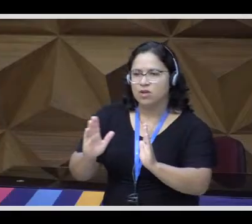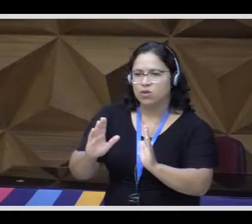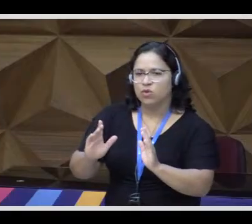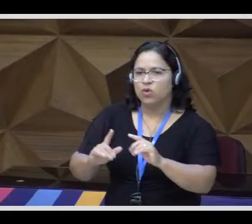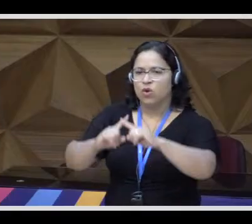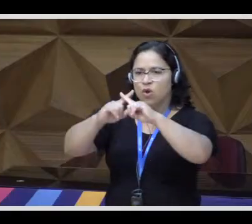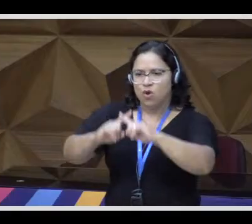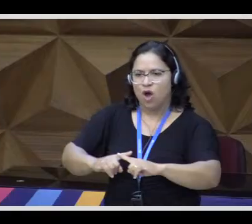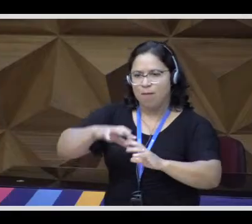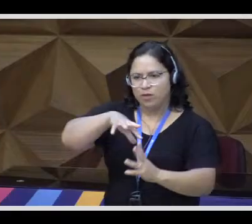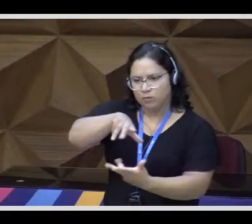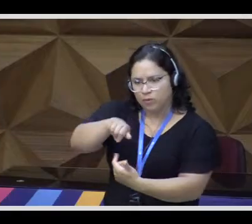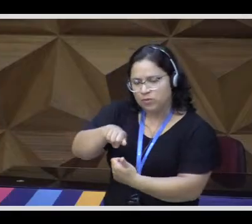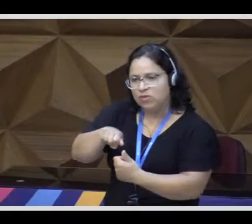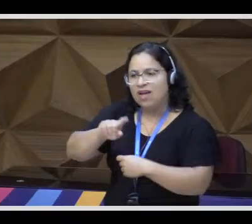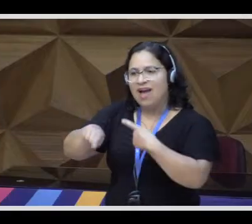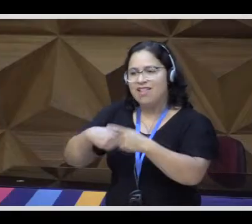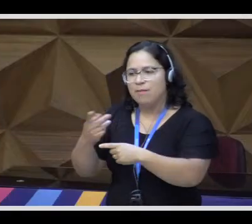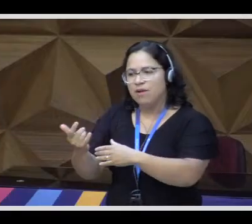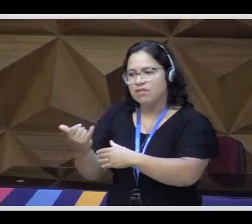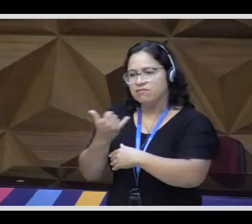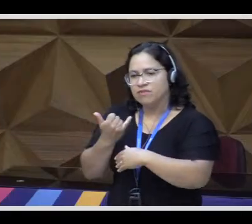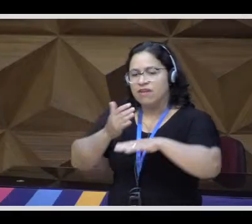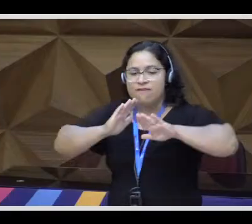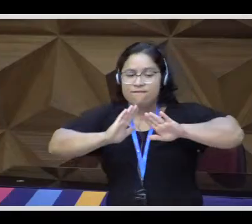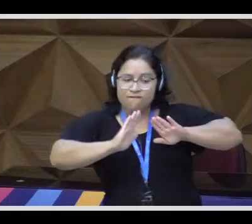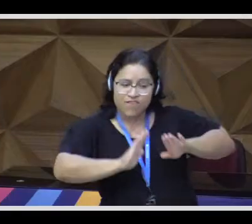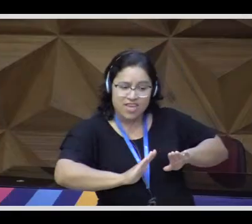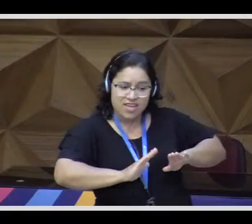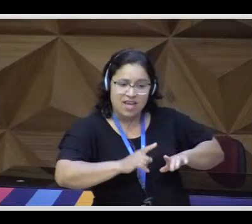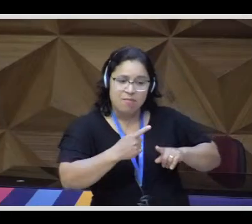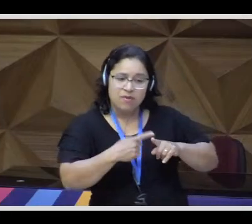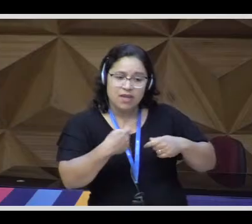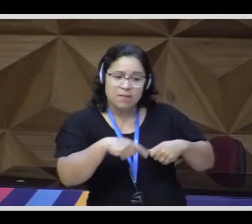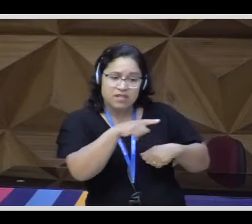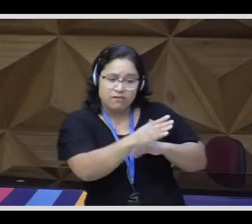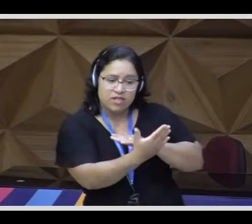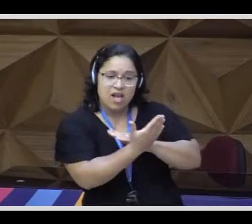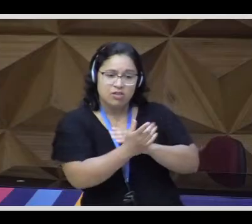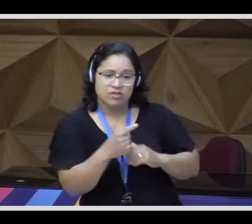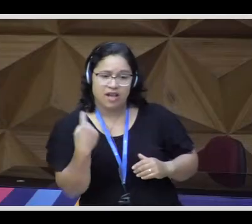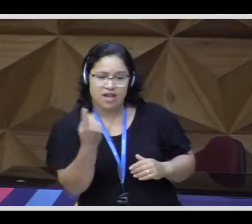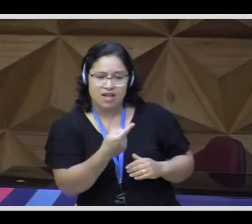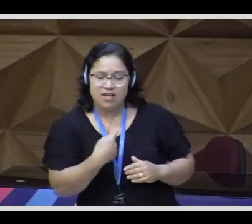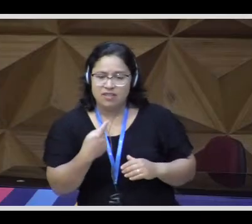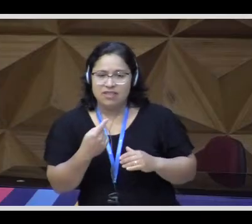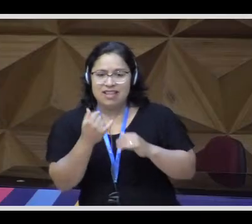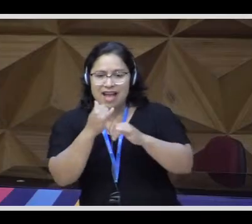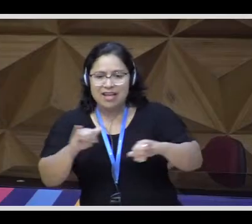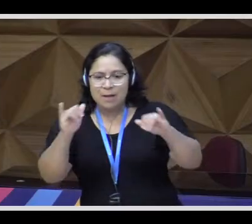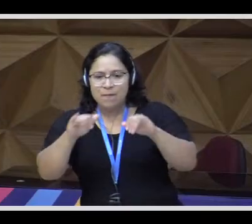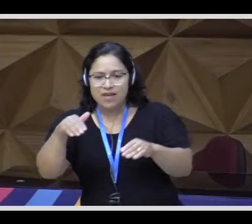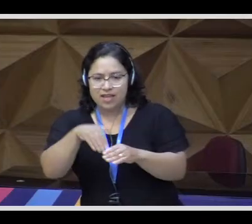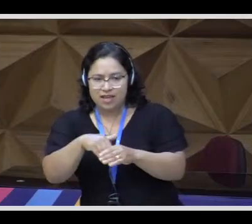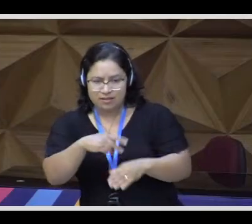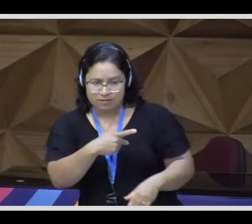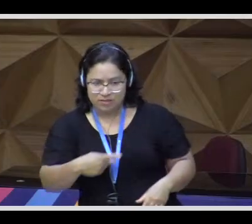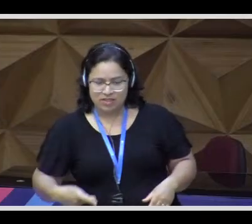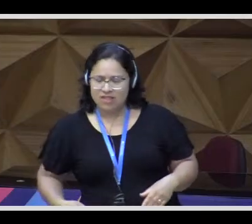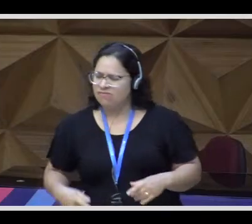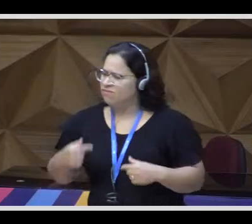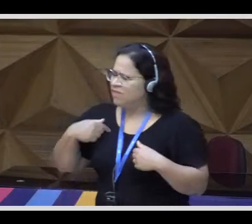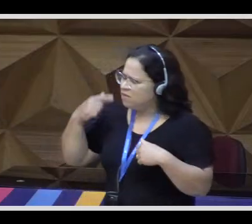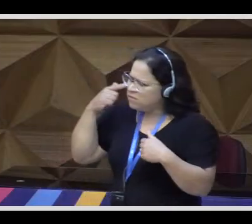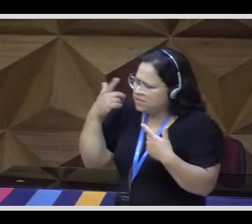more. We need you in the campaign. I was like, what, really? Political science are that useful? I thought it was just like teachers